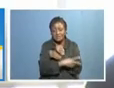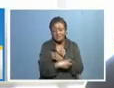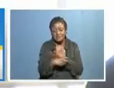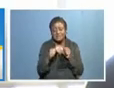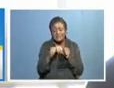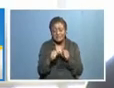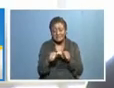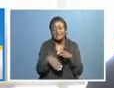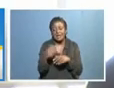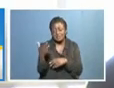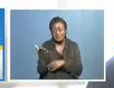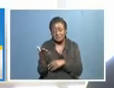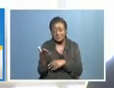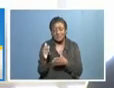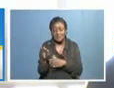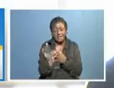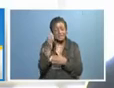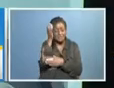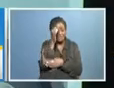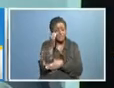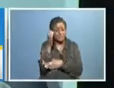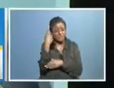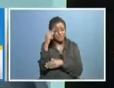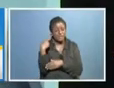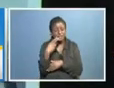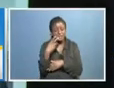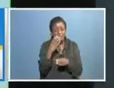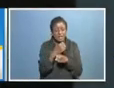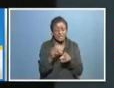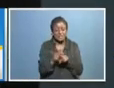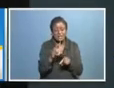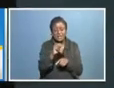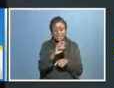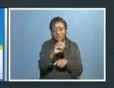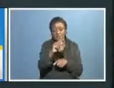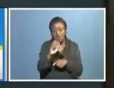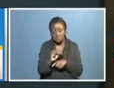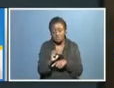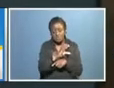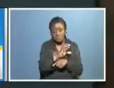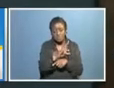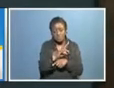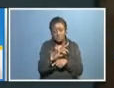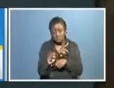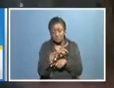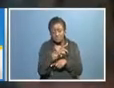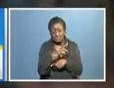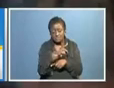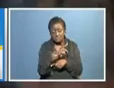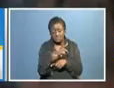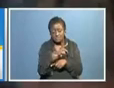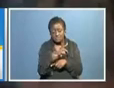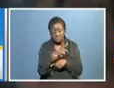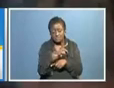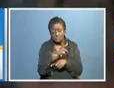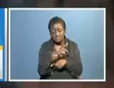still outstanding. That's a concern for us. He says cars like Notes, Cubes, Hondas, Passos are being targeted